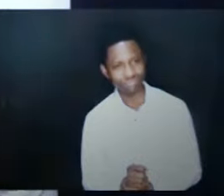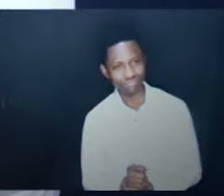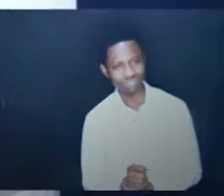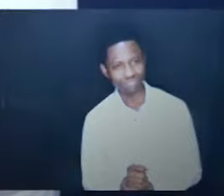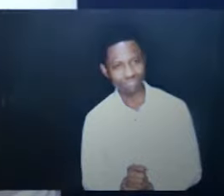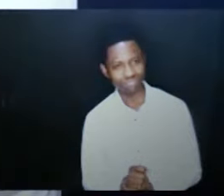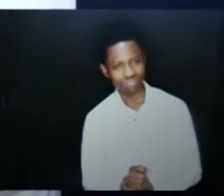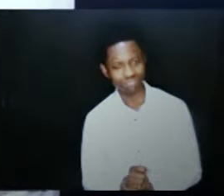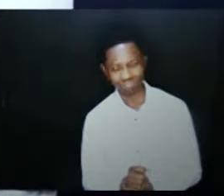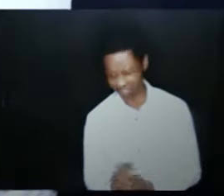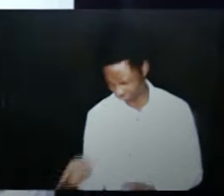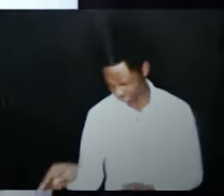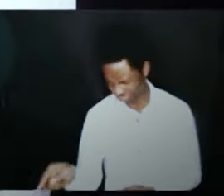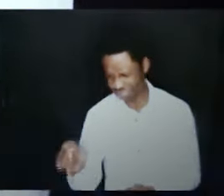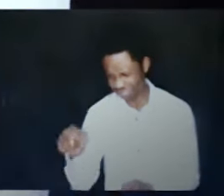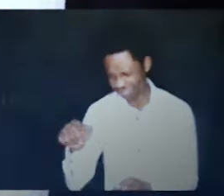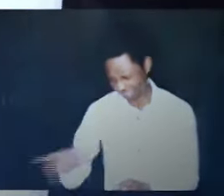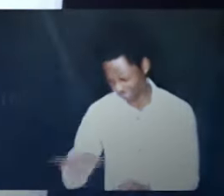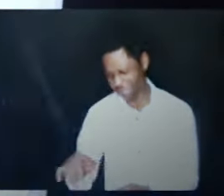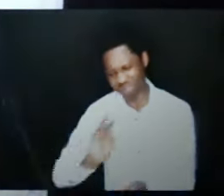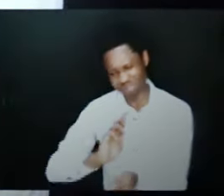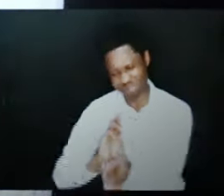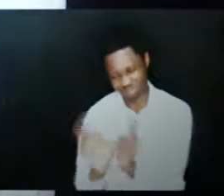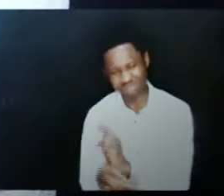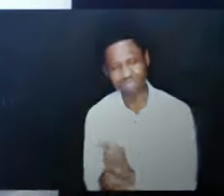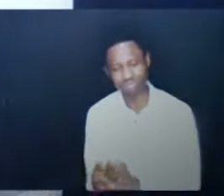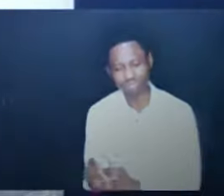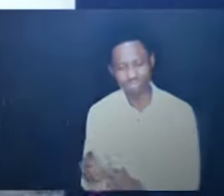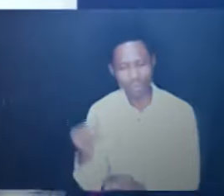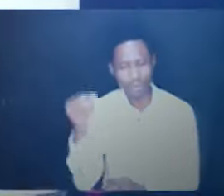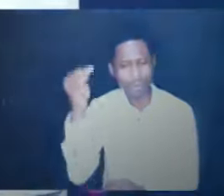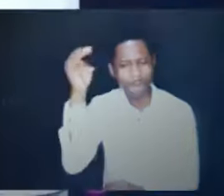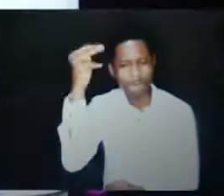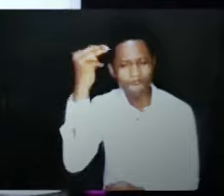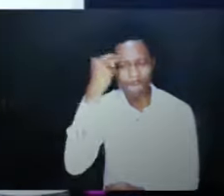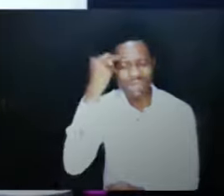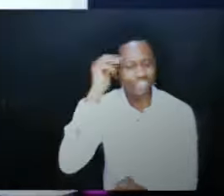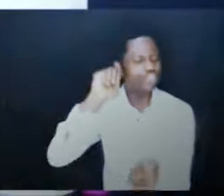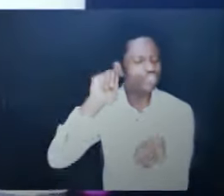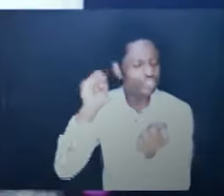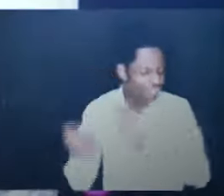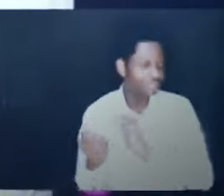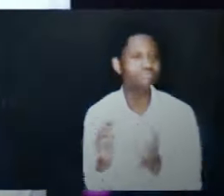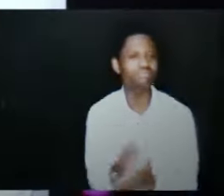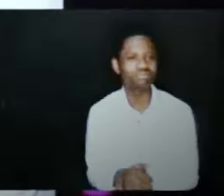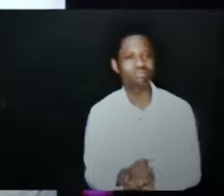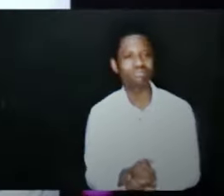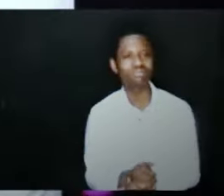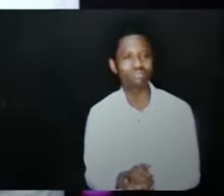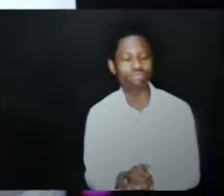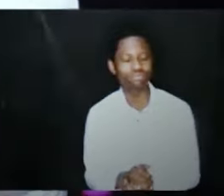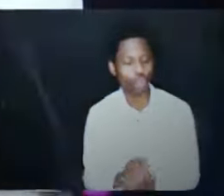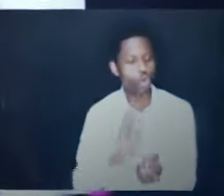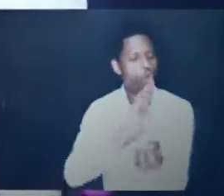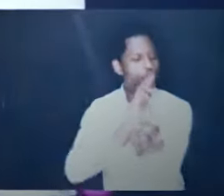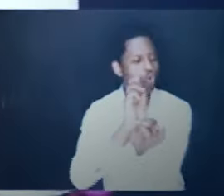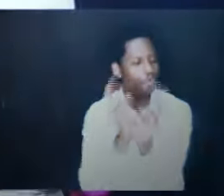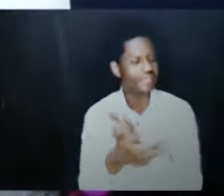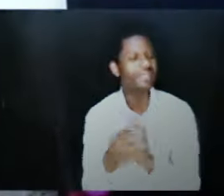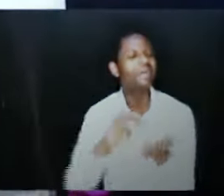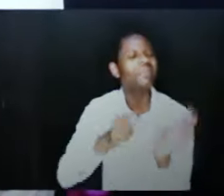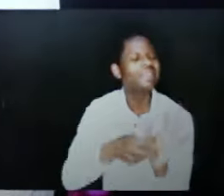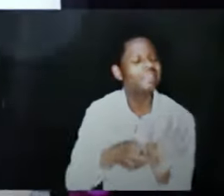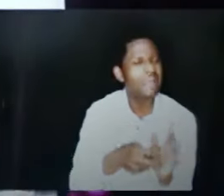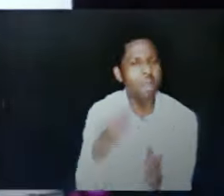He also repented. He changed his mind. Because repentance is change of mind. Now,